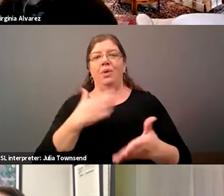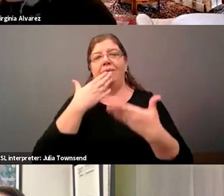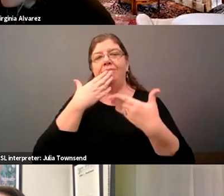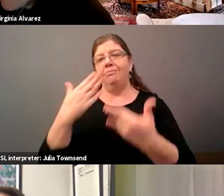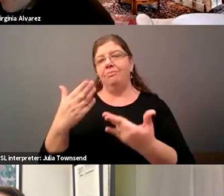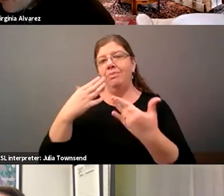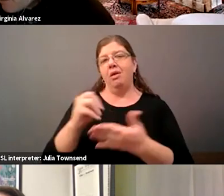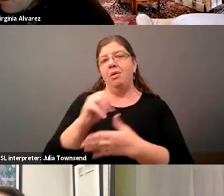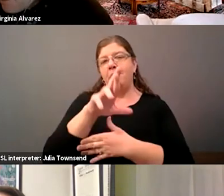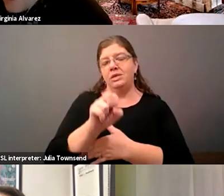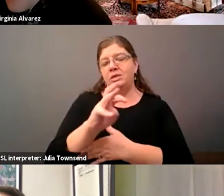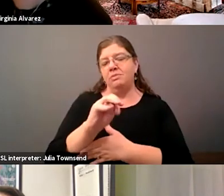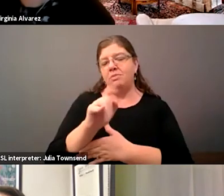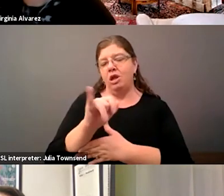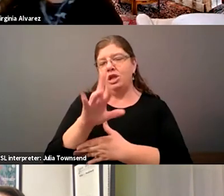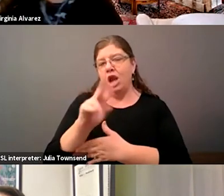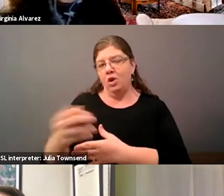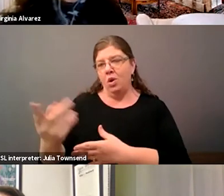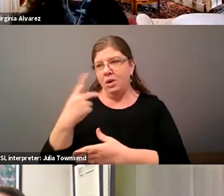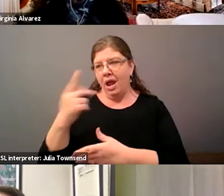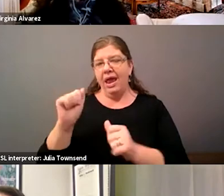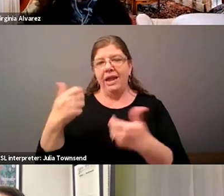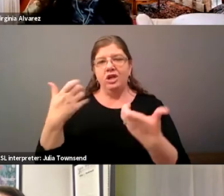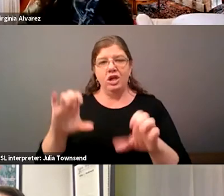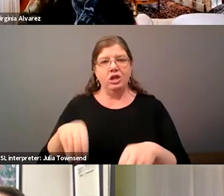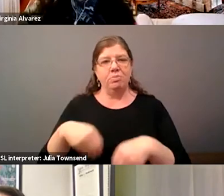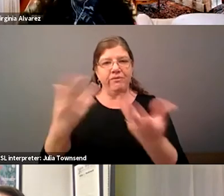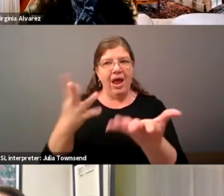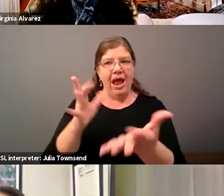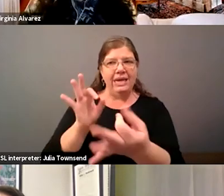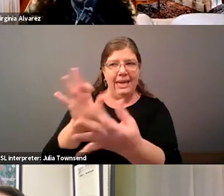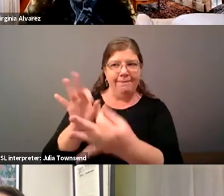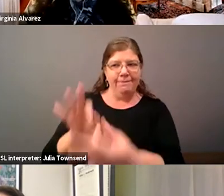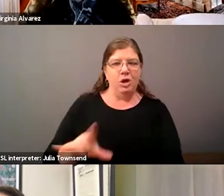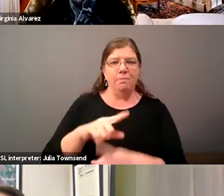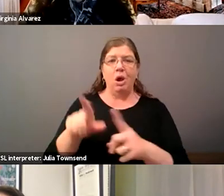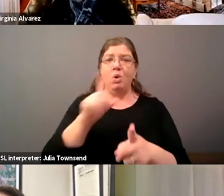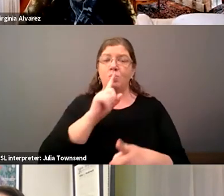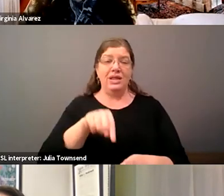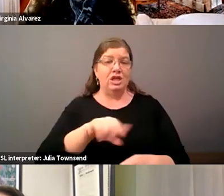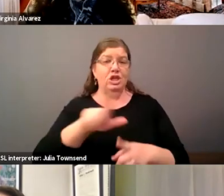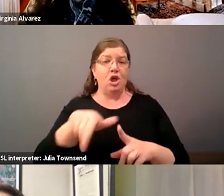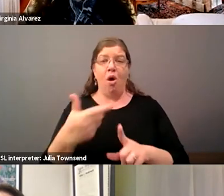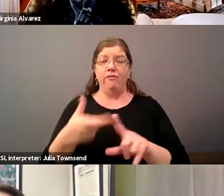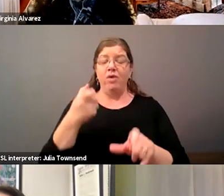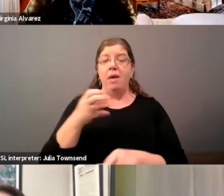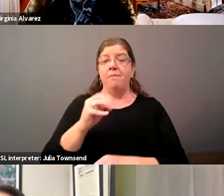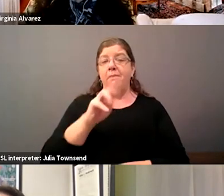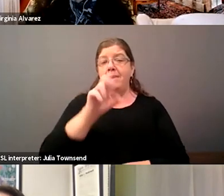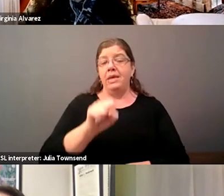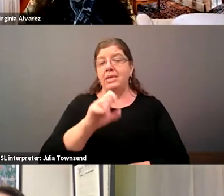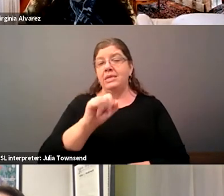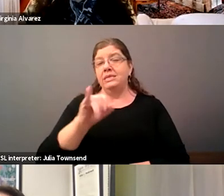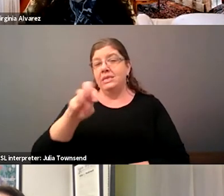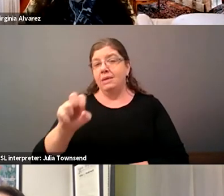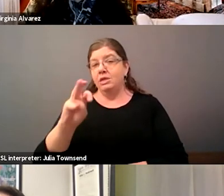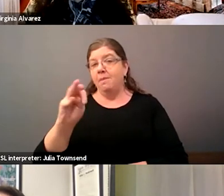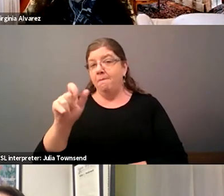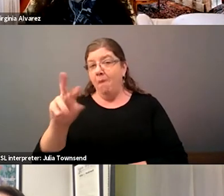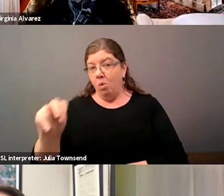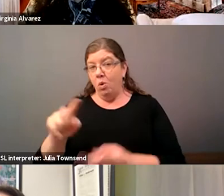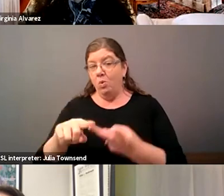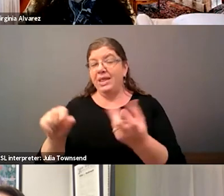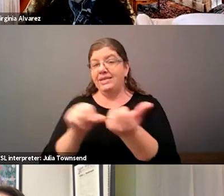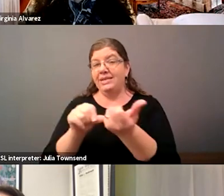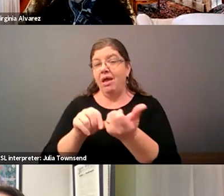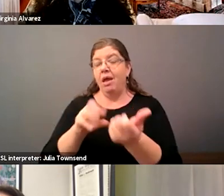maldonado and i had a chance to provide some input but this really was all miss sims moton with terrific assistance from ms